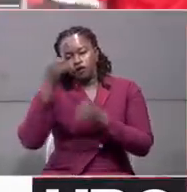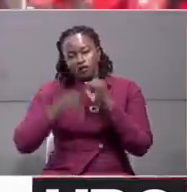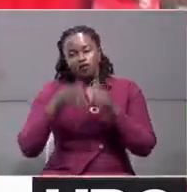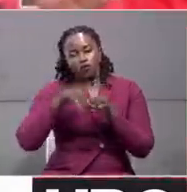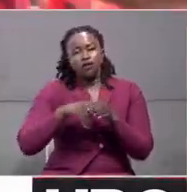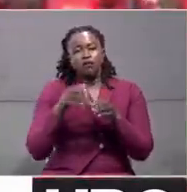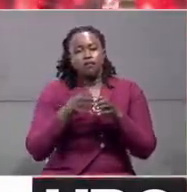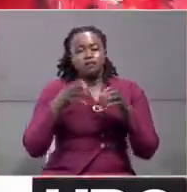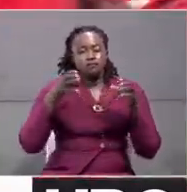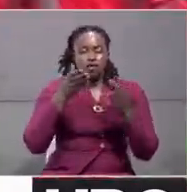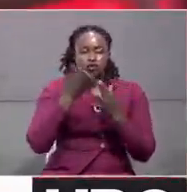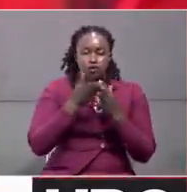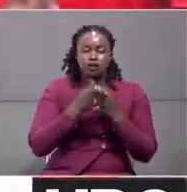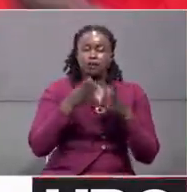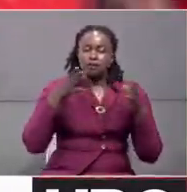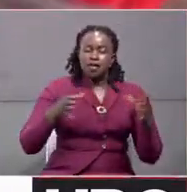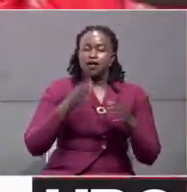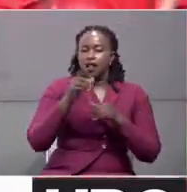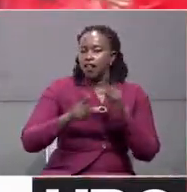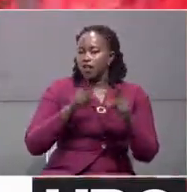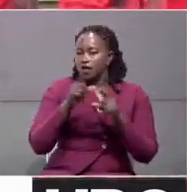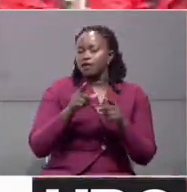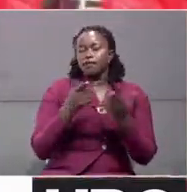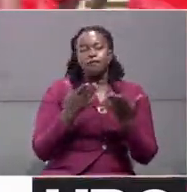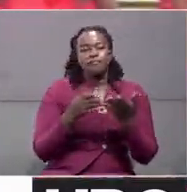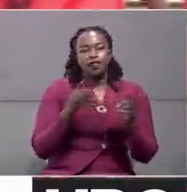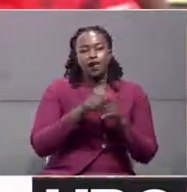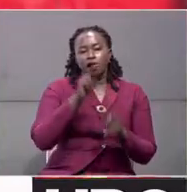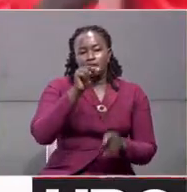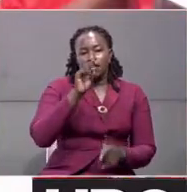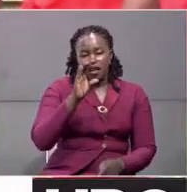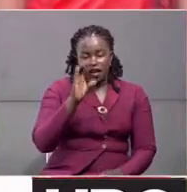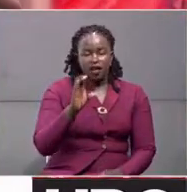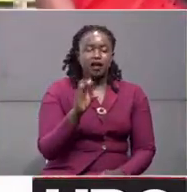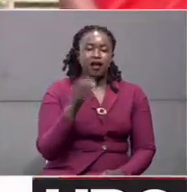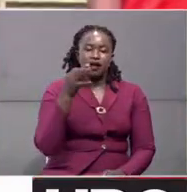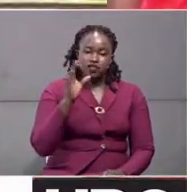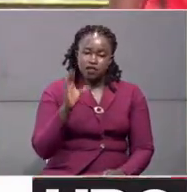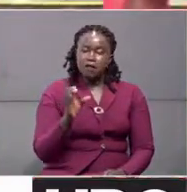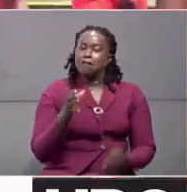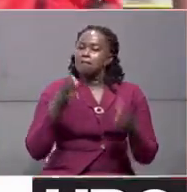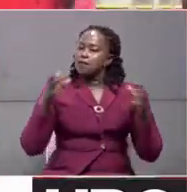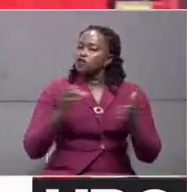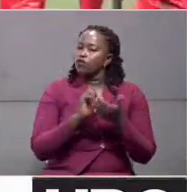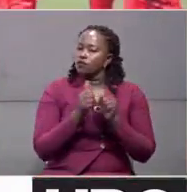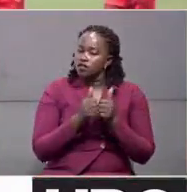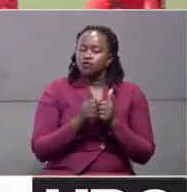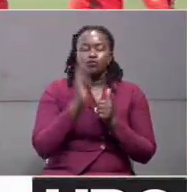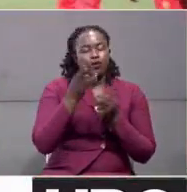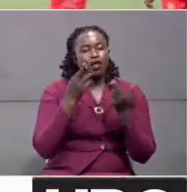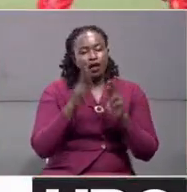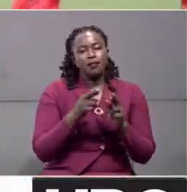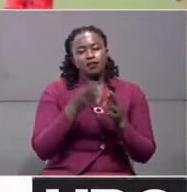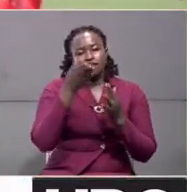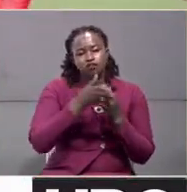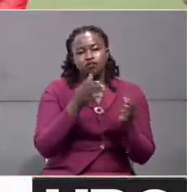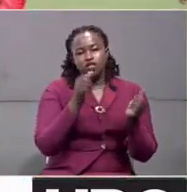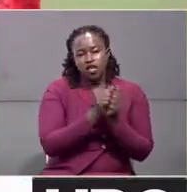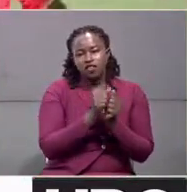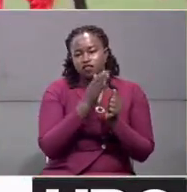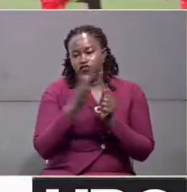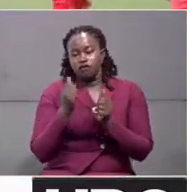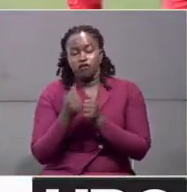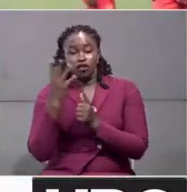League side Football FC and NEC FC. The games will be played between the 10th to